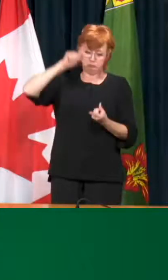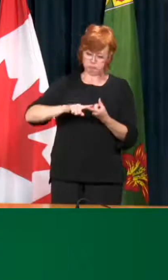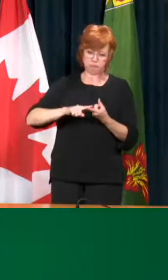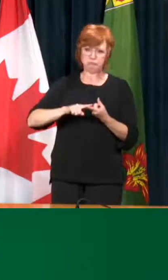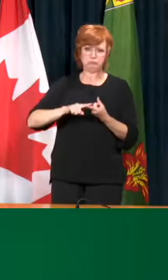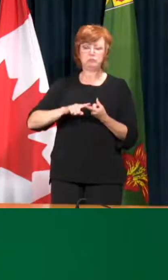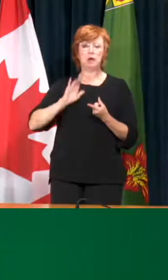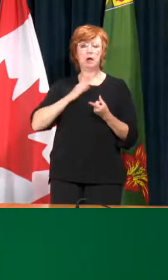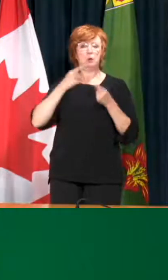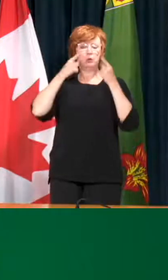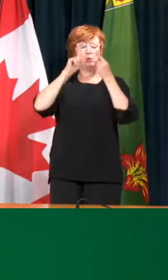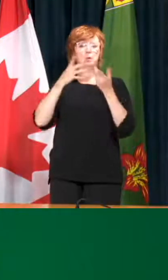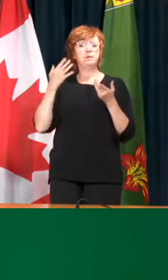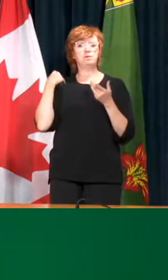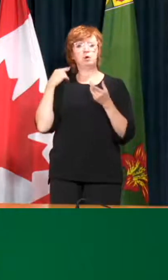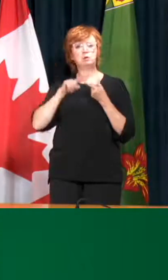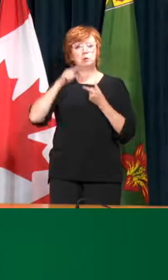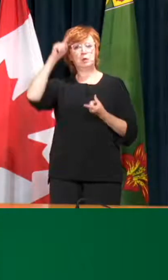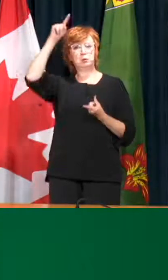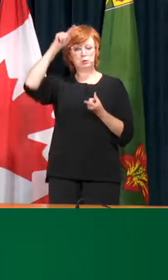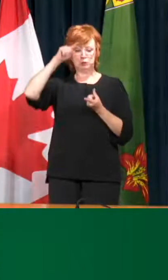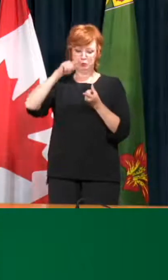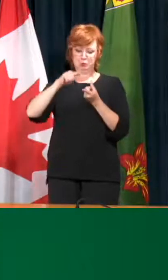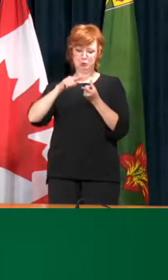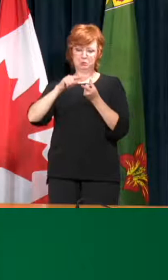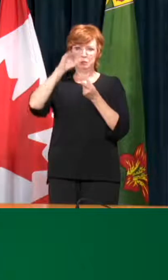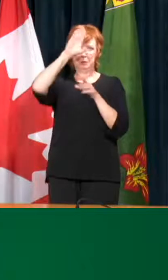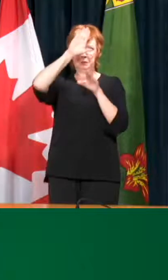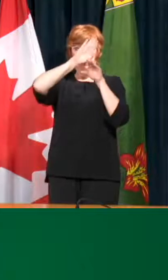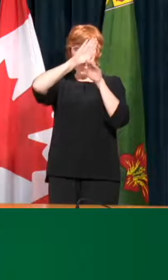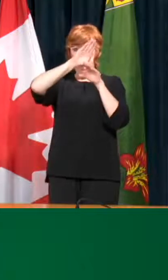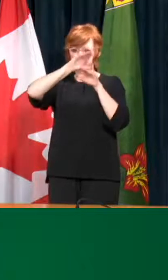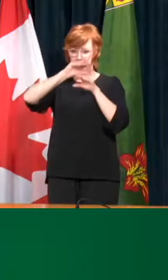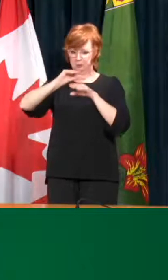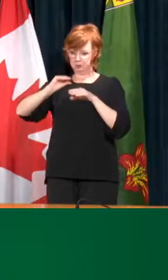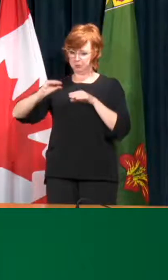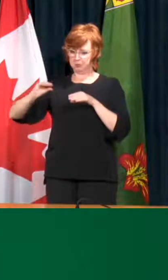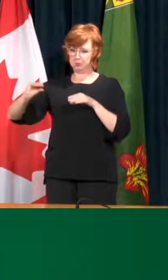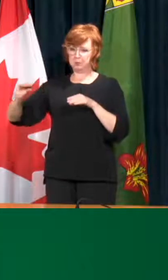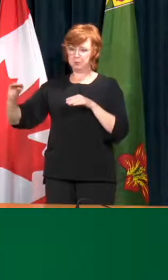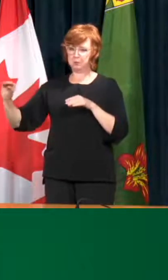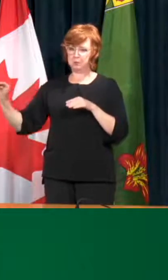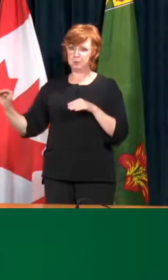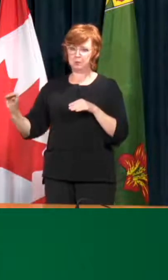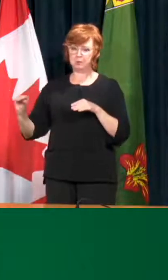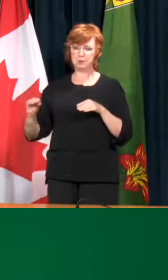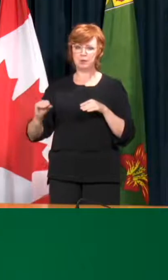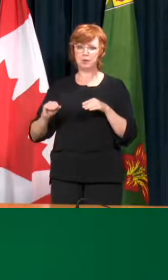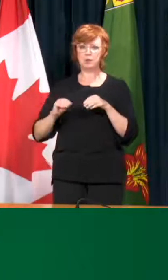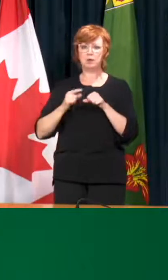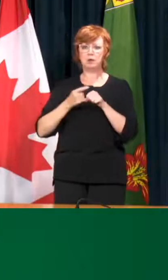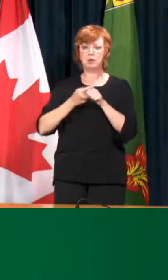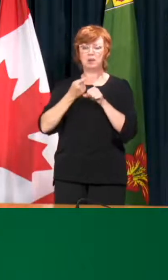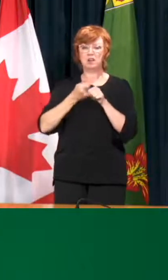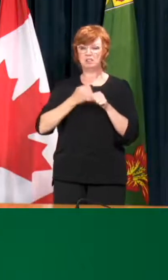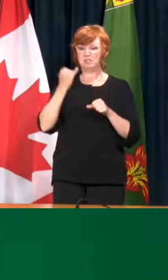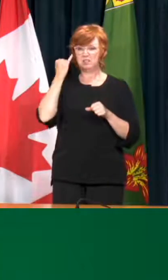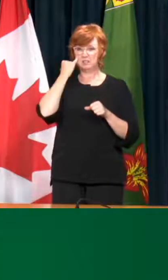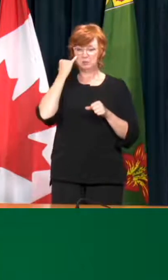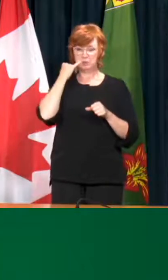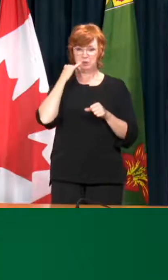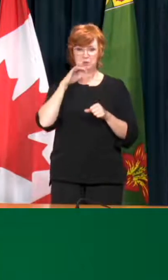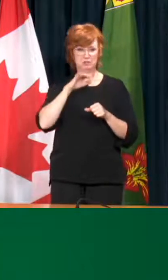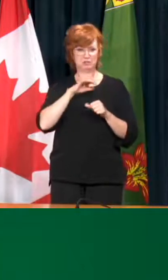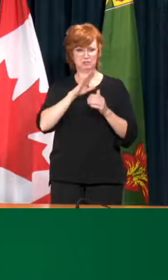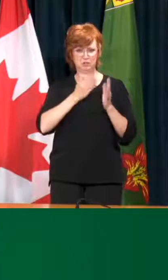is primarily transmitted through contact and droplet. If it was airborne, we would not have been able to flatten the curve the way we